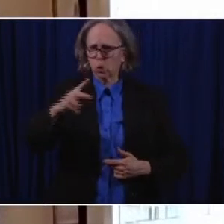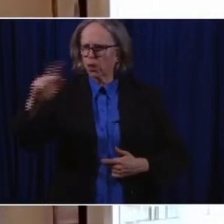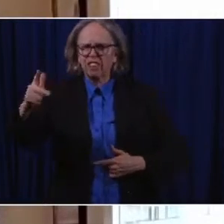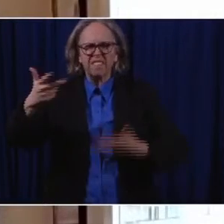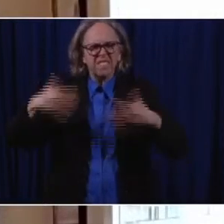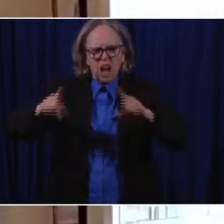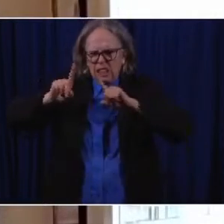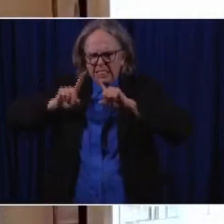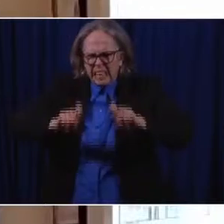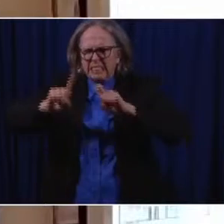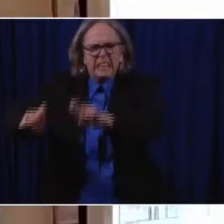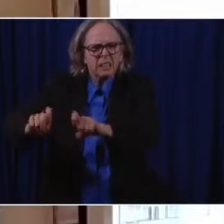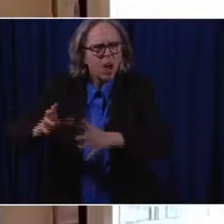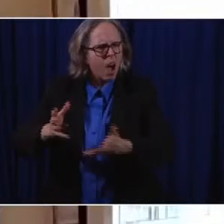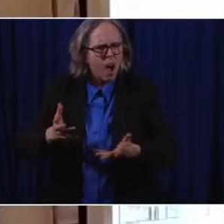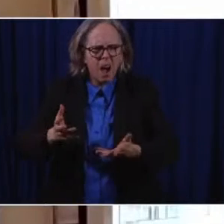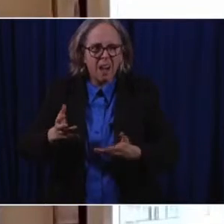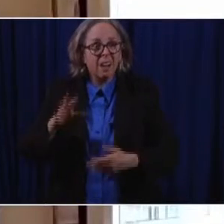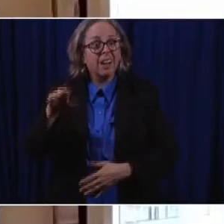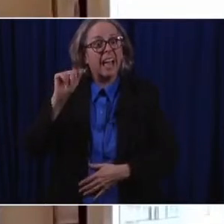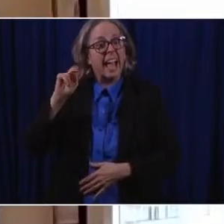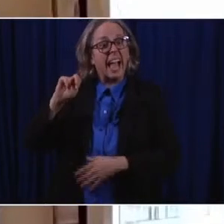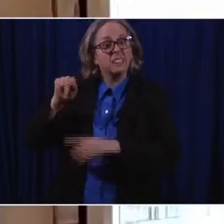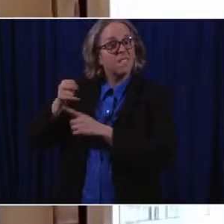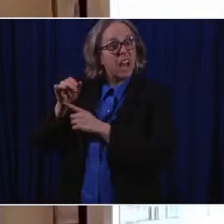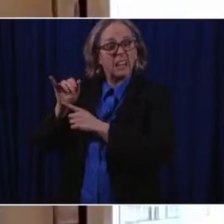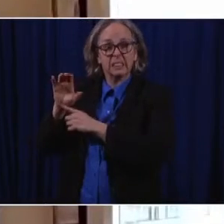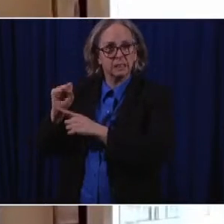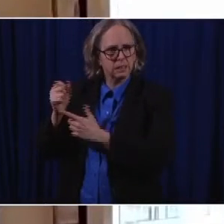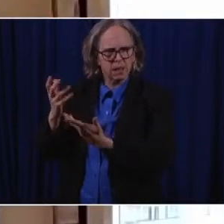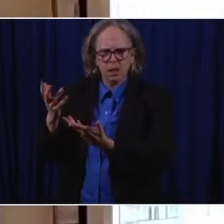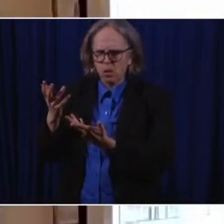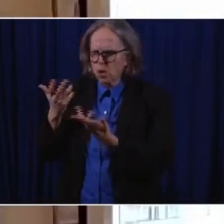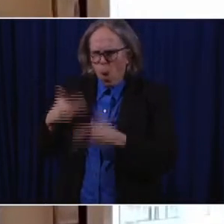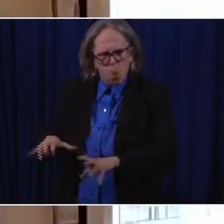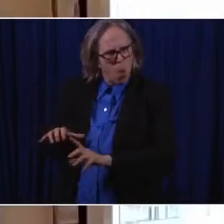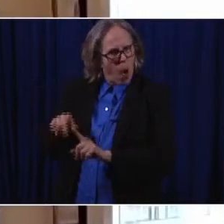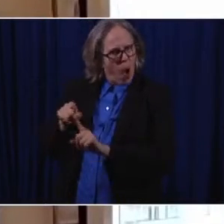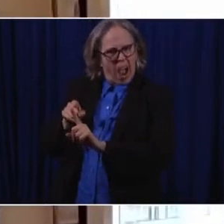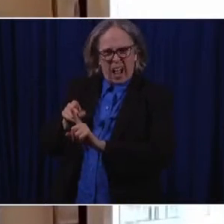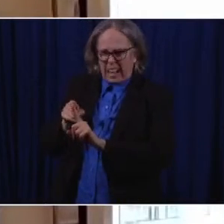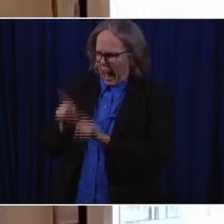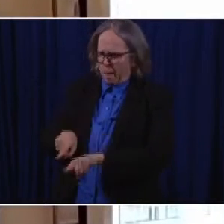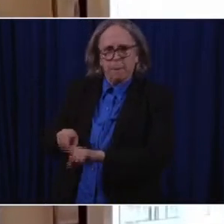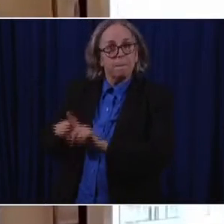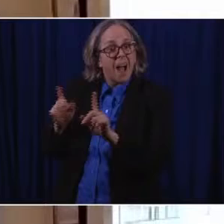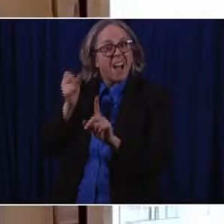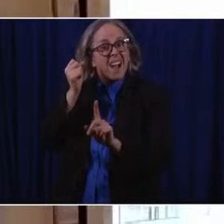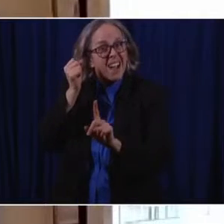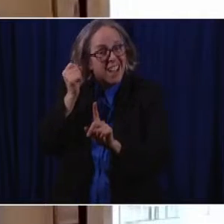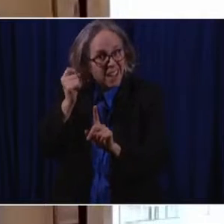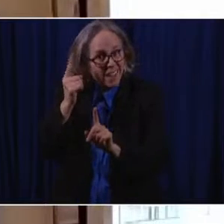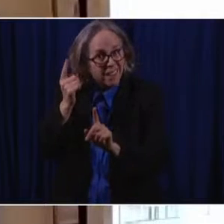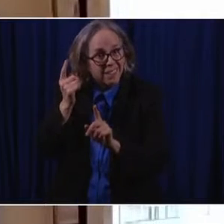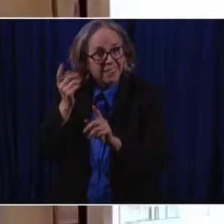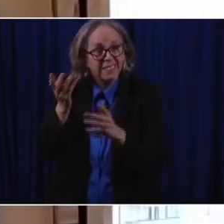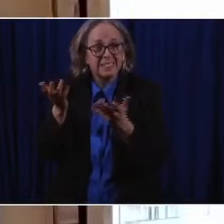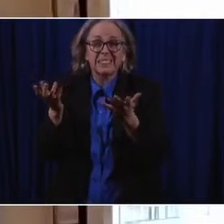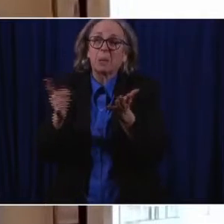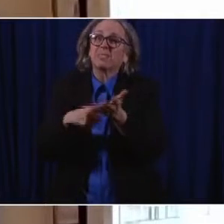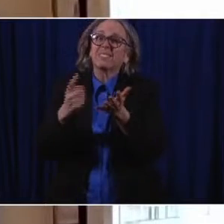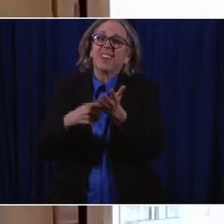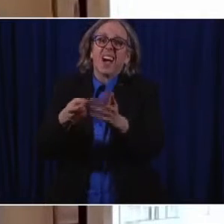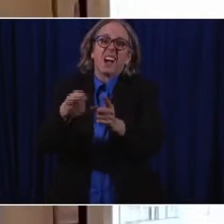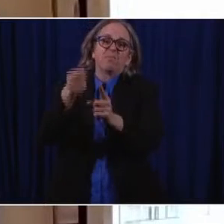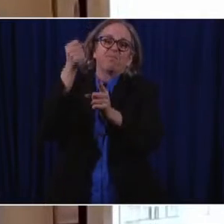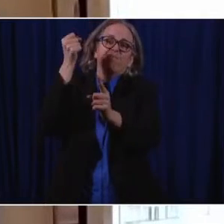that any of us want to experience after receiving a vaccine, but it's also something that your medical